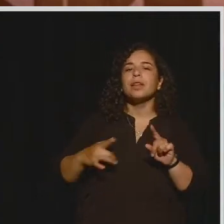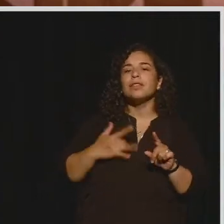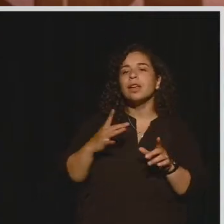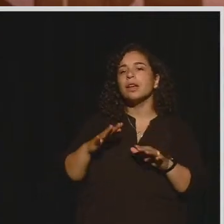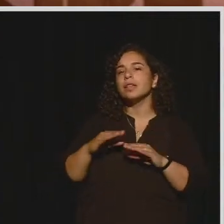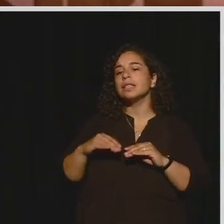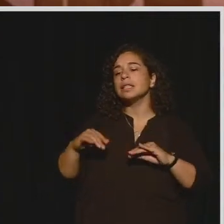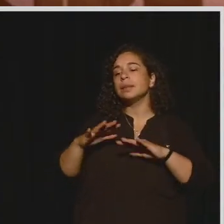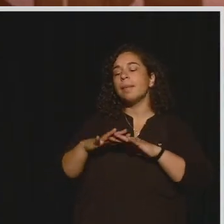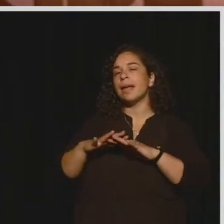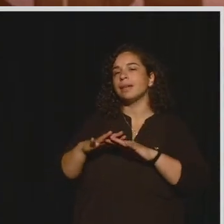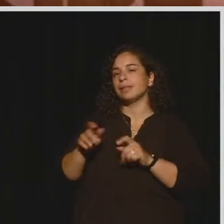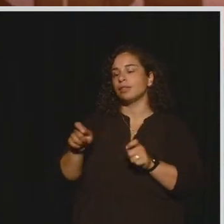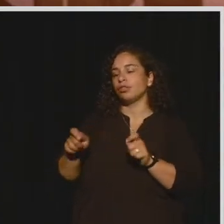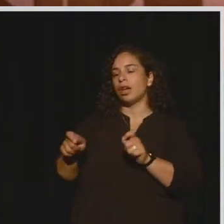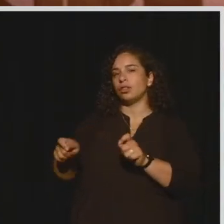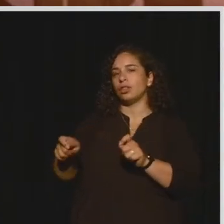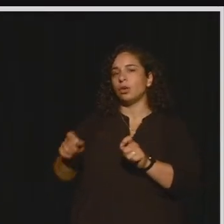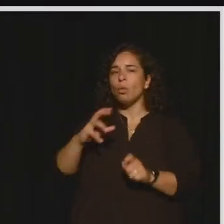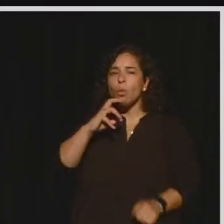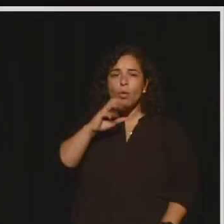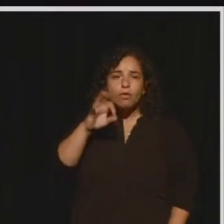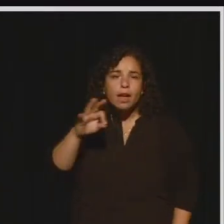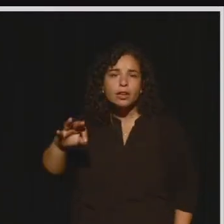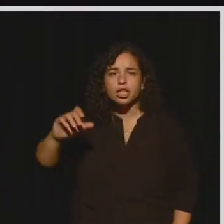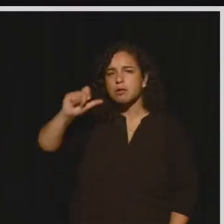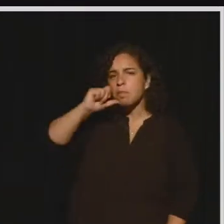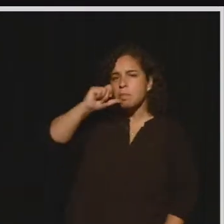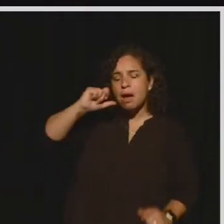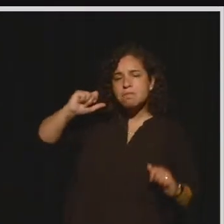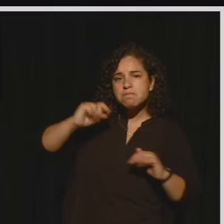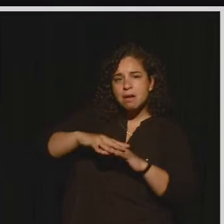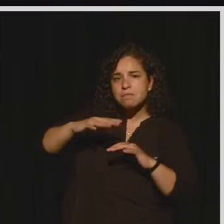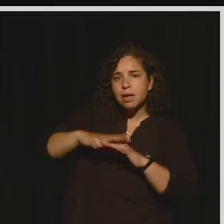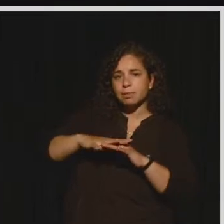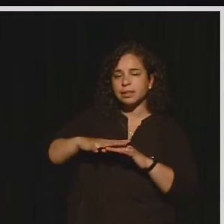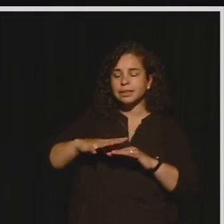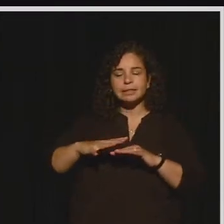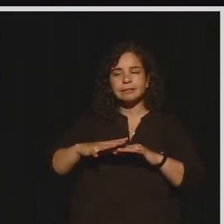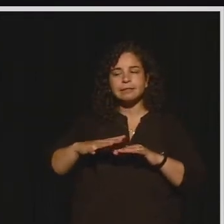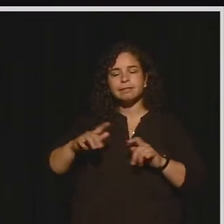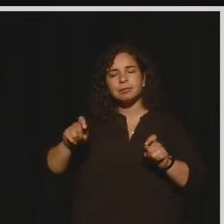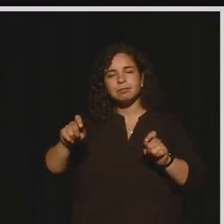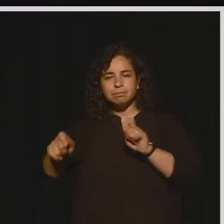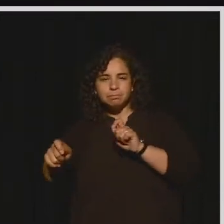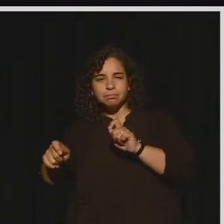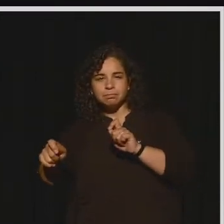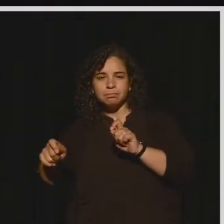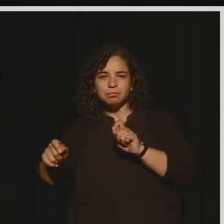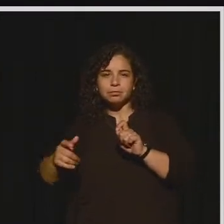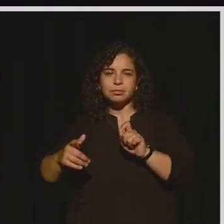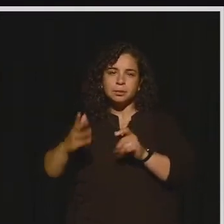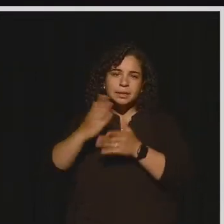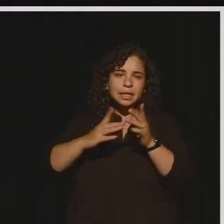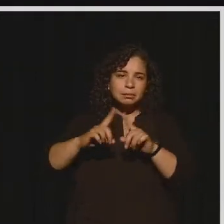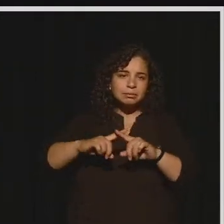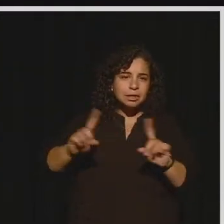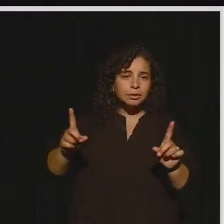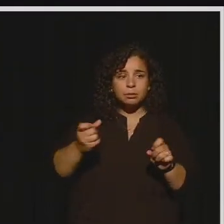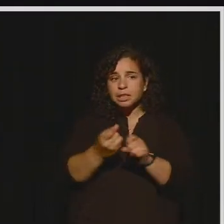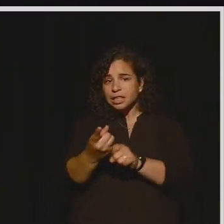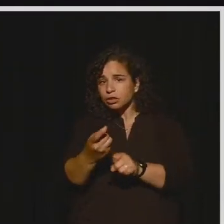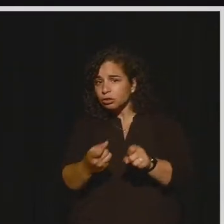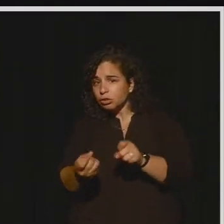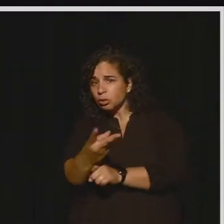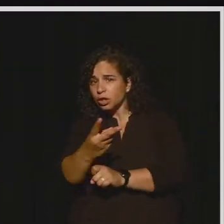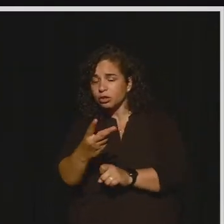typical bar might not, be the same anymore. And things might be different in a year or two or whatnot after the vaccine and everything.